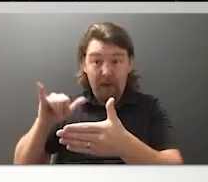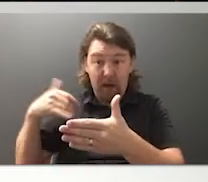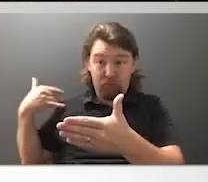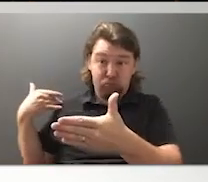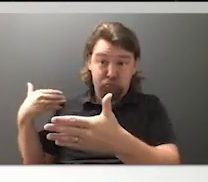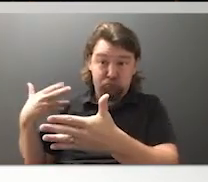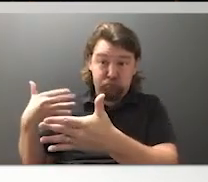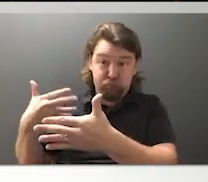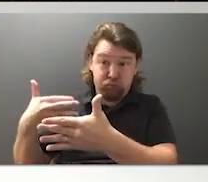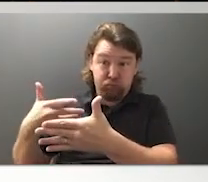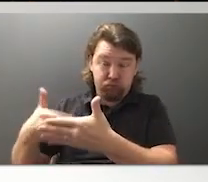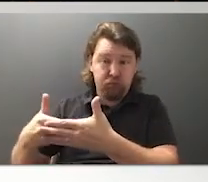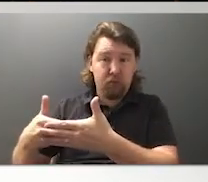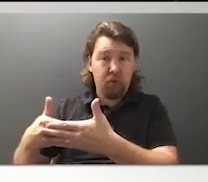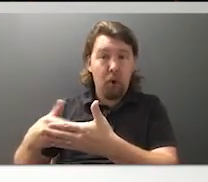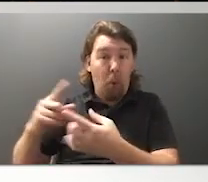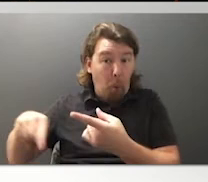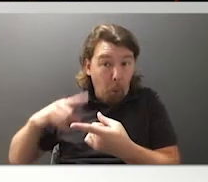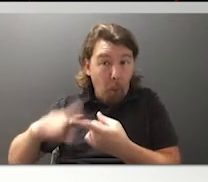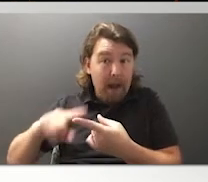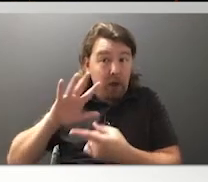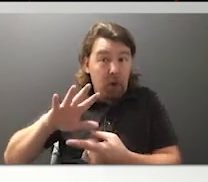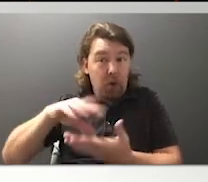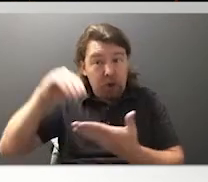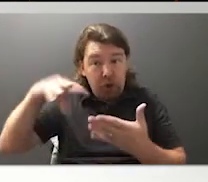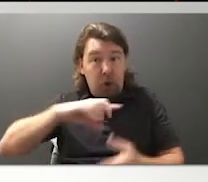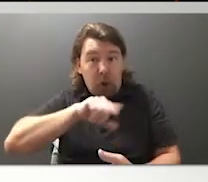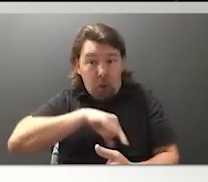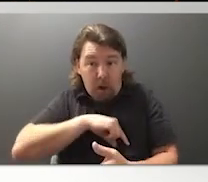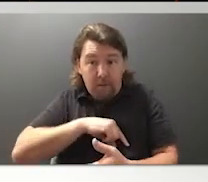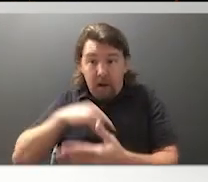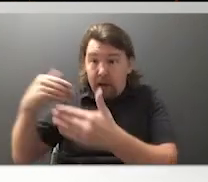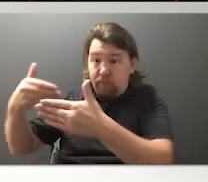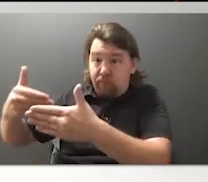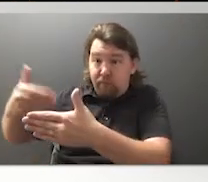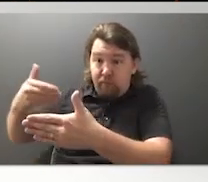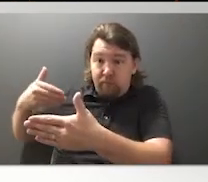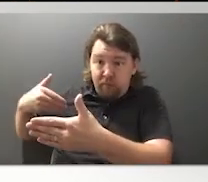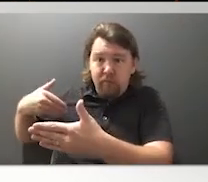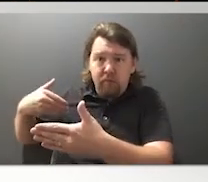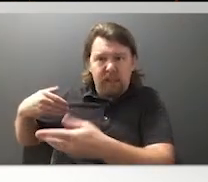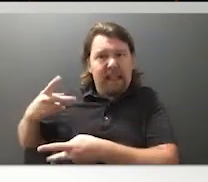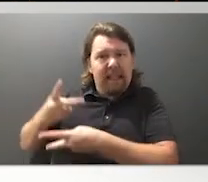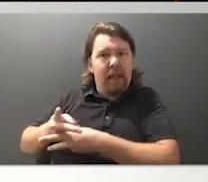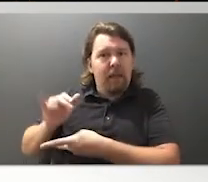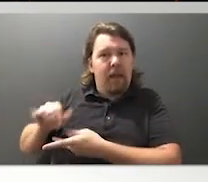student qualified during those particular school years.